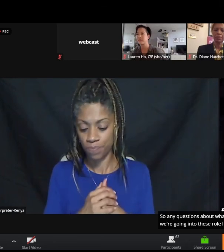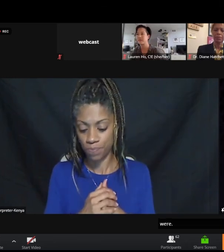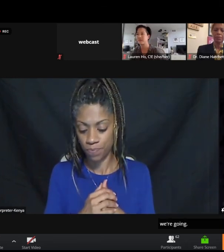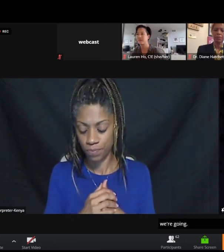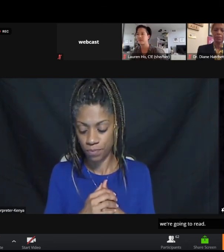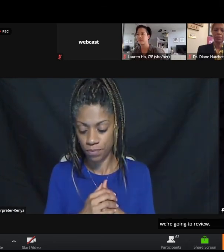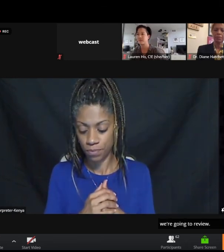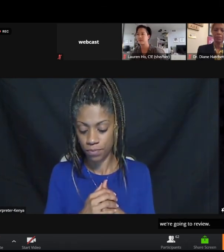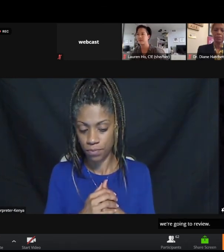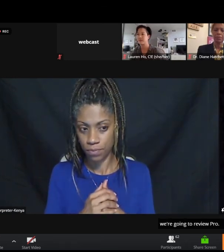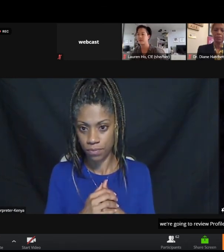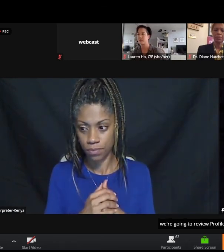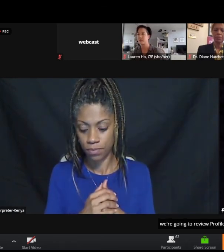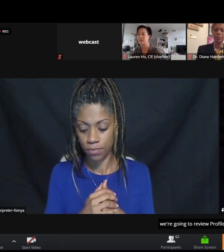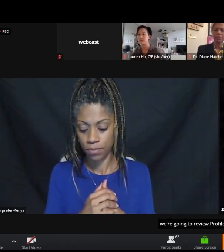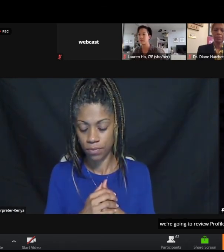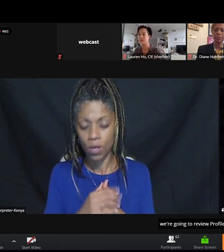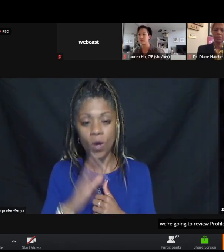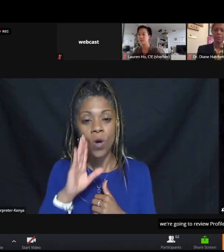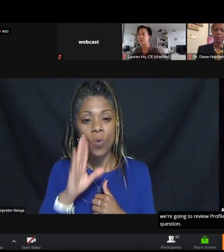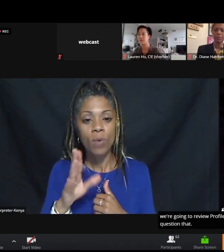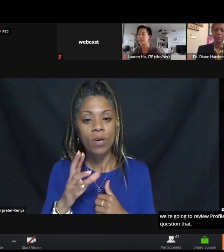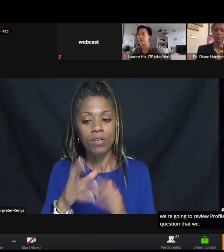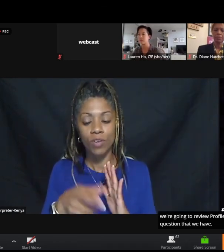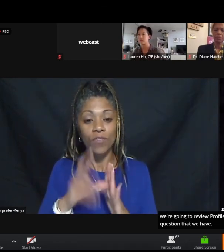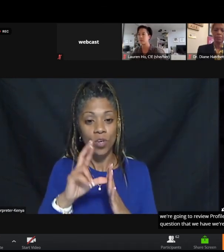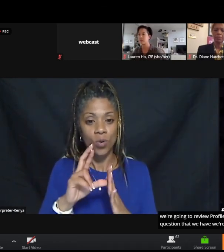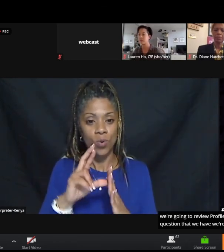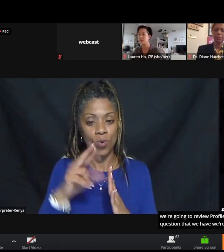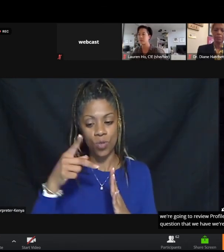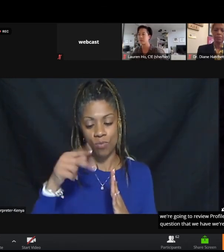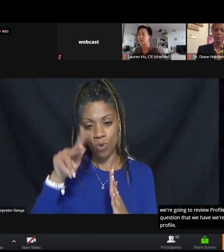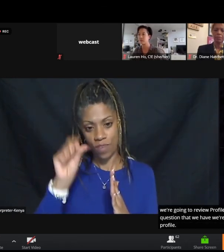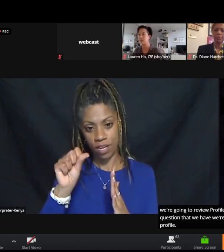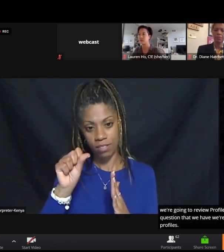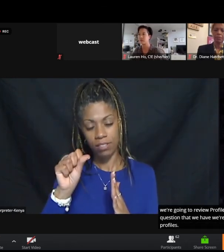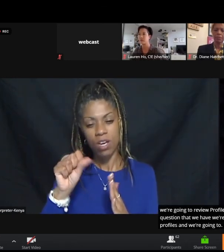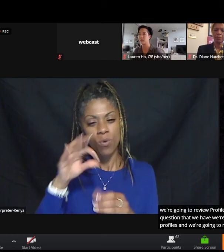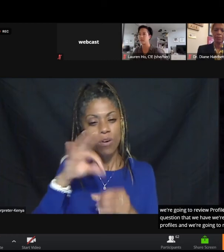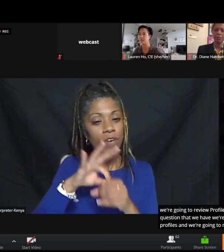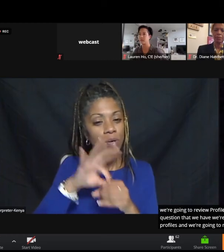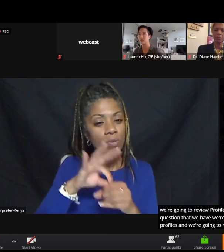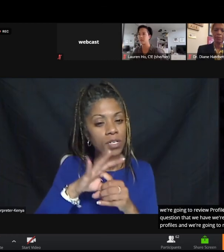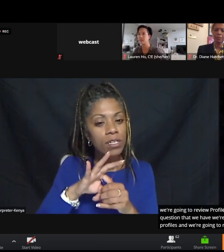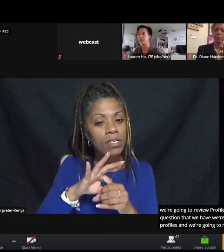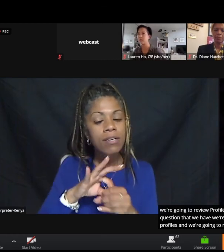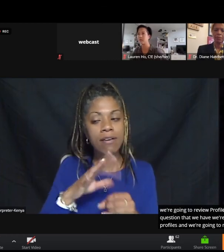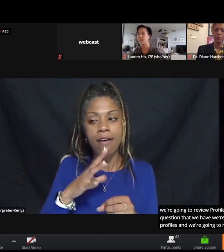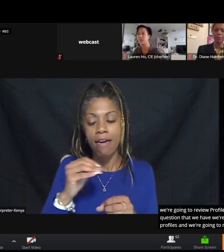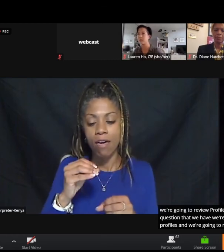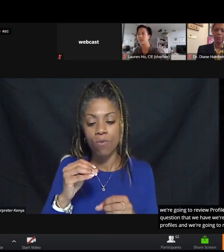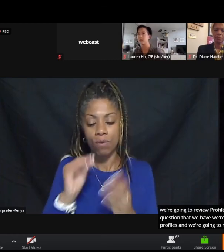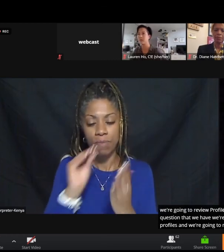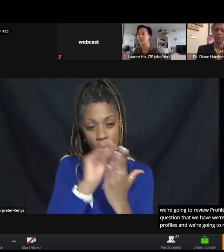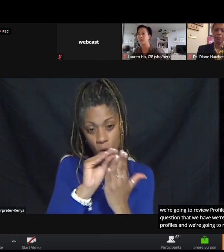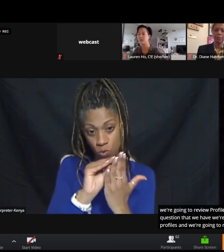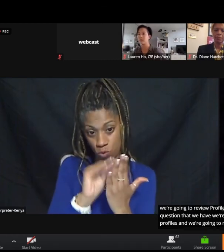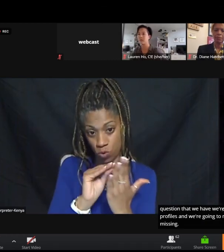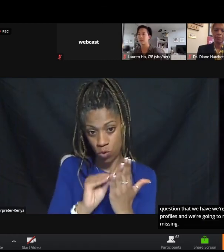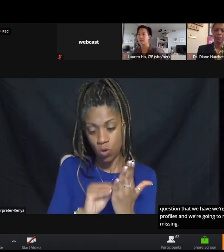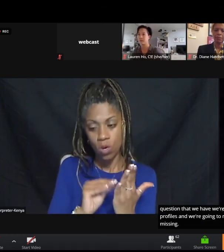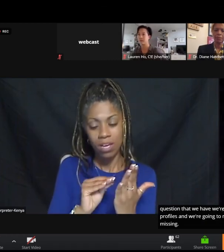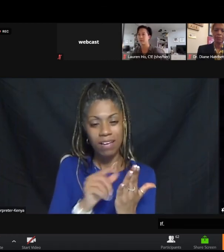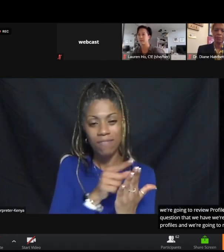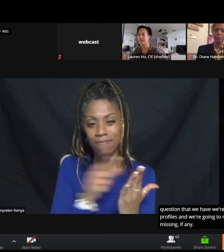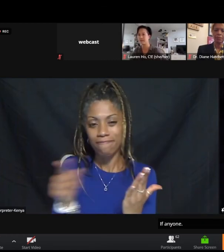We're going to review profiles based on this big question that we have. We're going to vote on the profiles and we're going to make note of who is